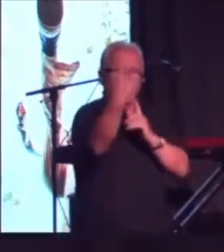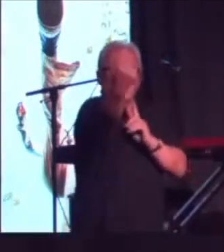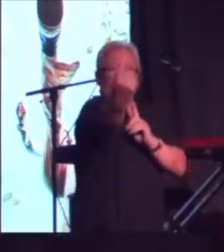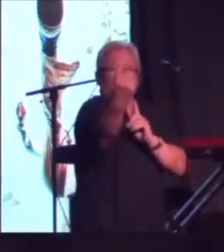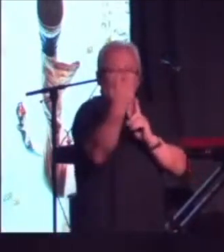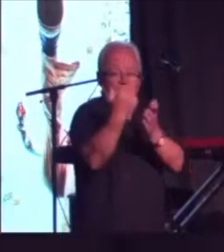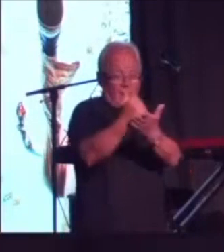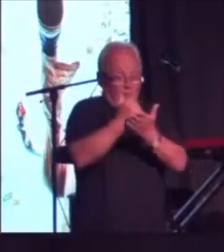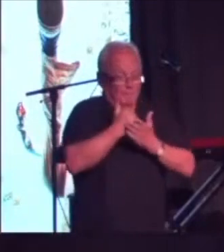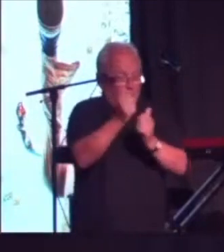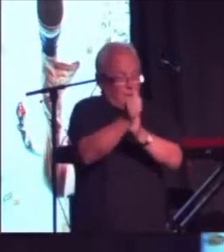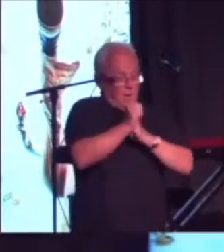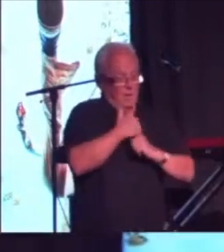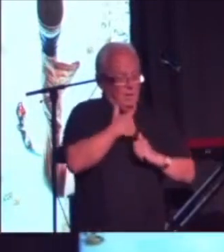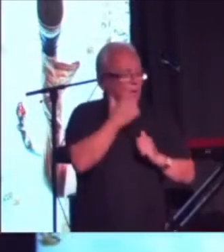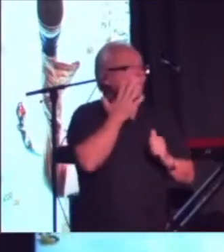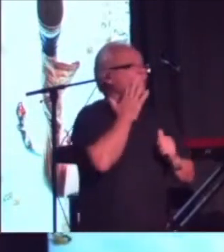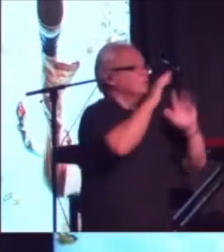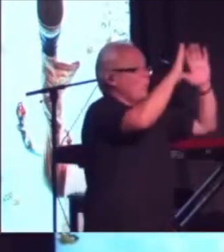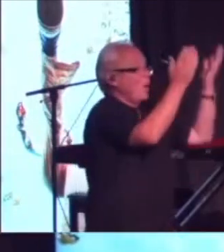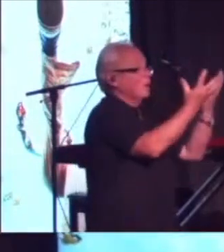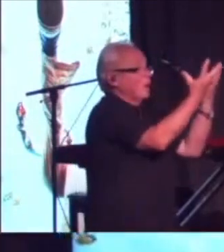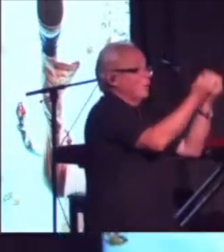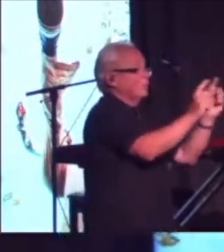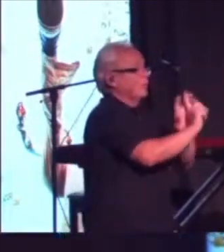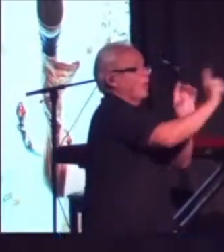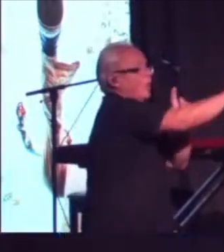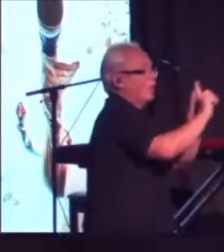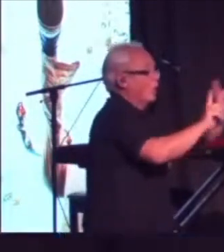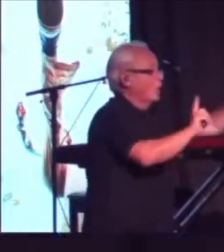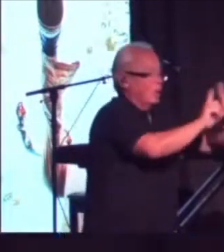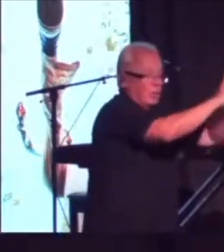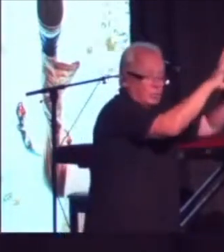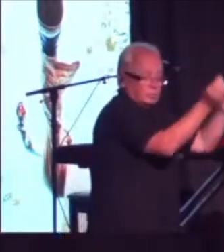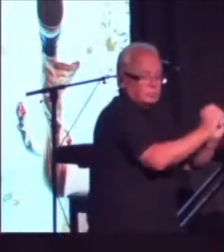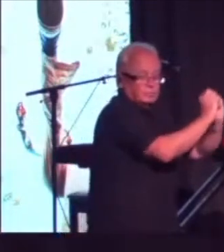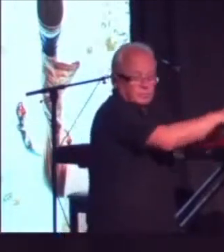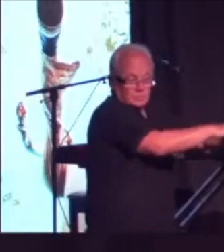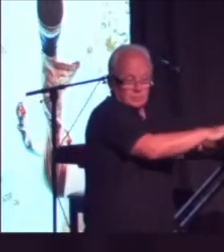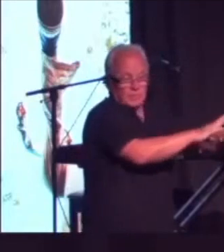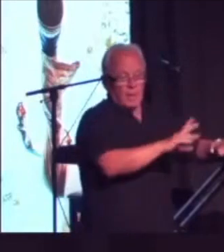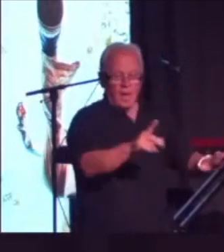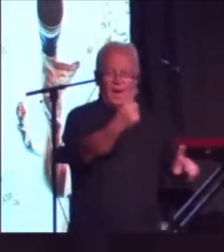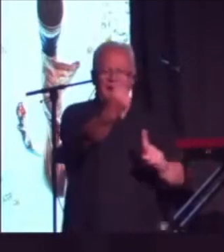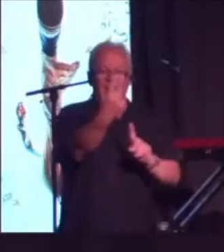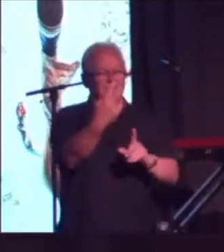you this morning, do you have a friend like that? Do you have people in your life like that? Do you know someone like